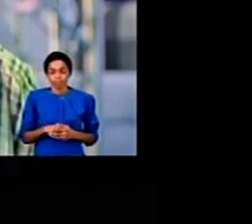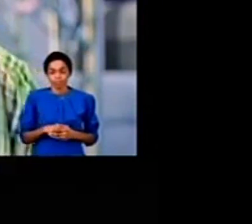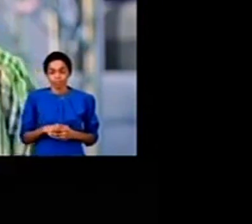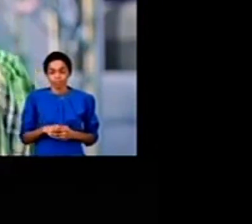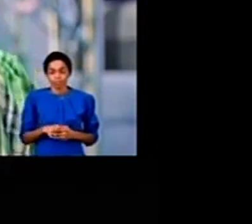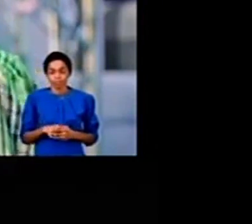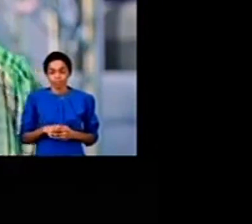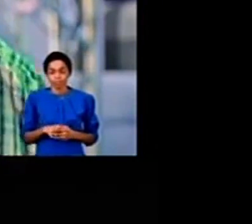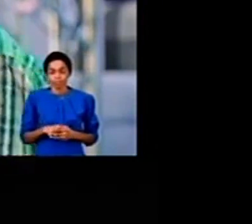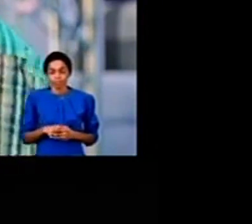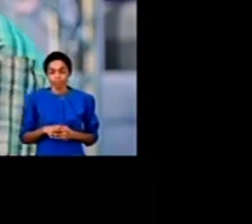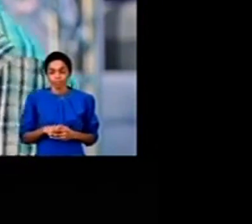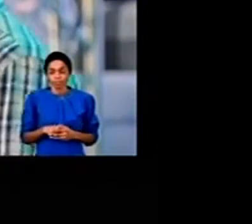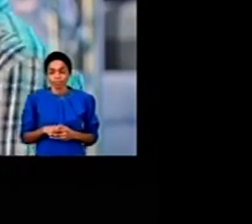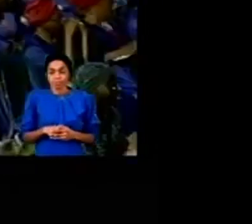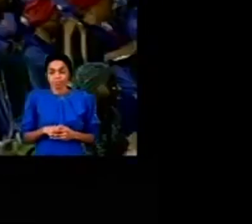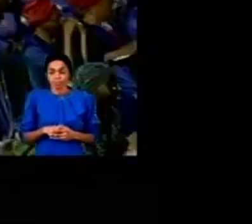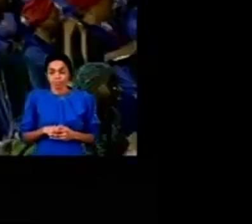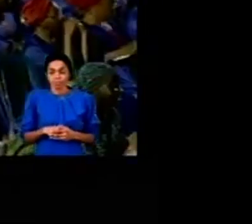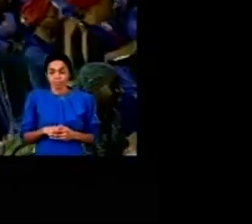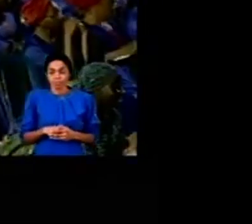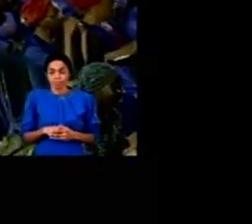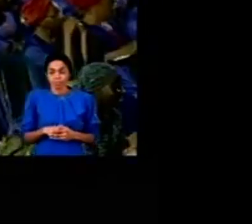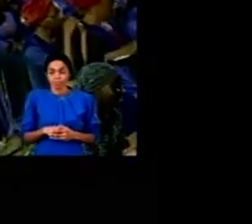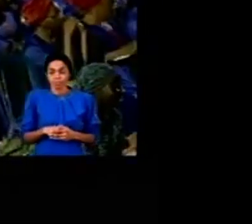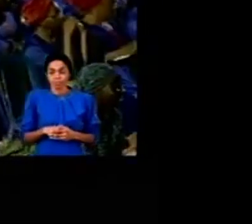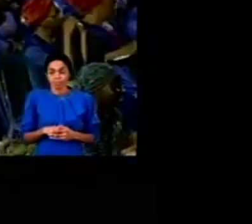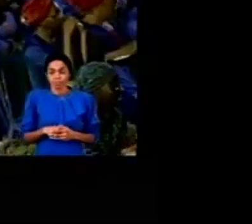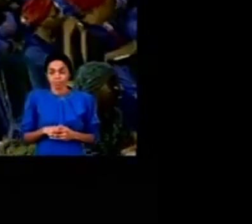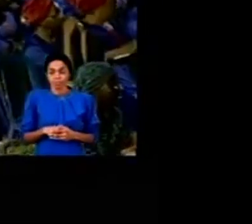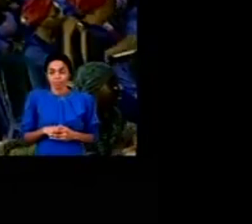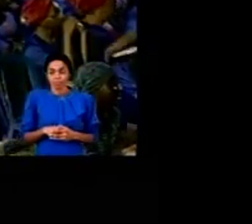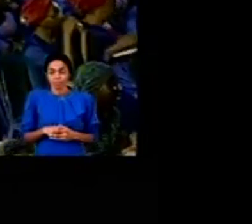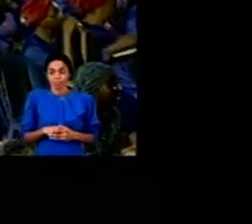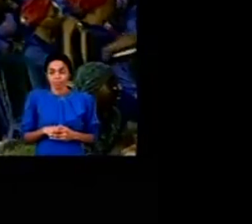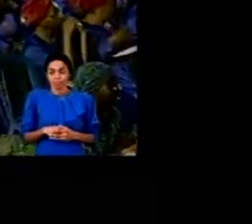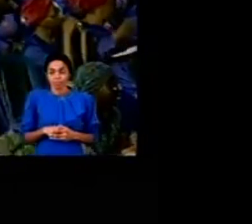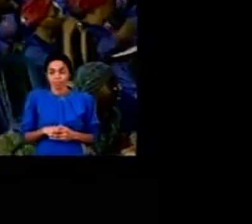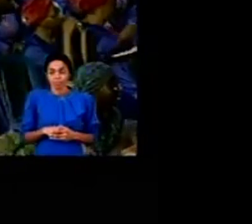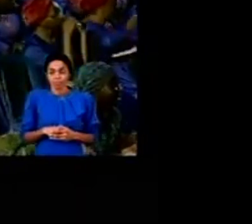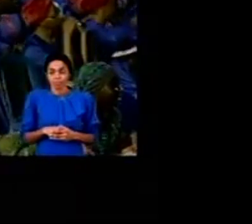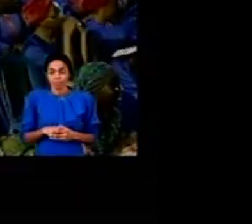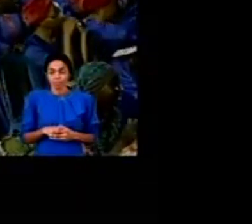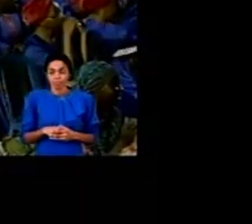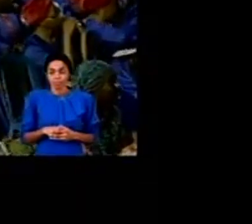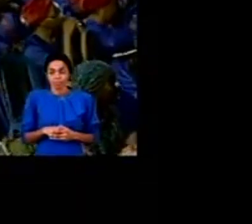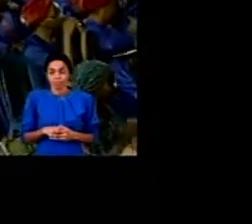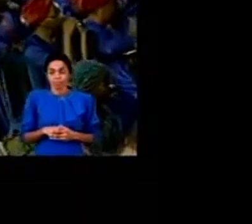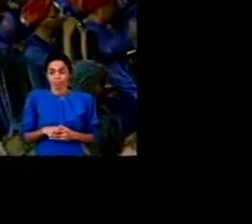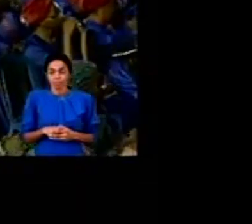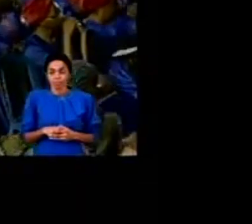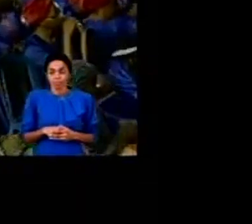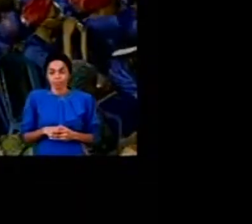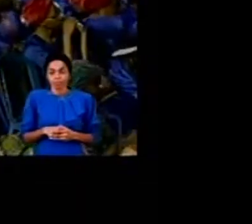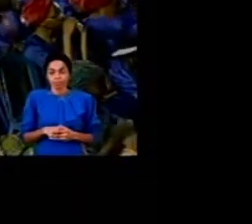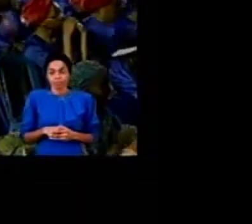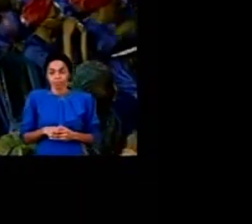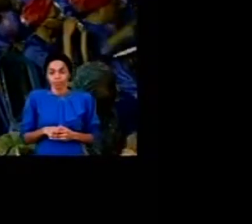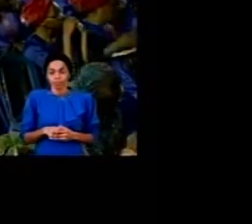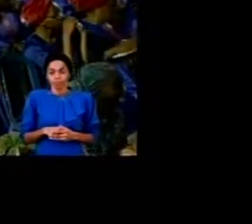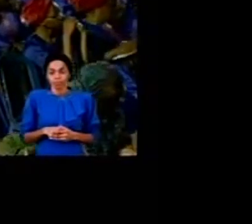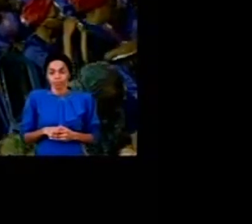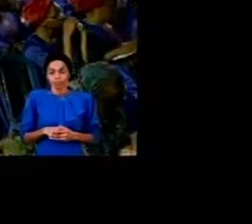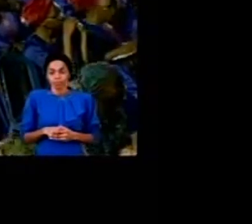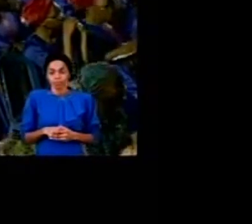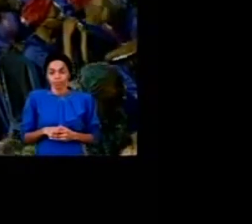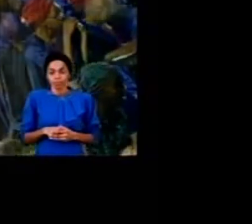Oh, thank you very much. Let everybody be getting delivered the way I get my deliver. In Jesus' name we pray. Praise the